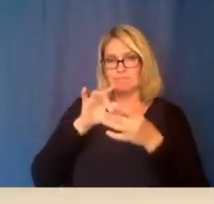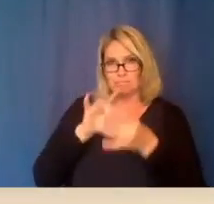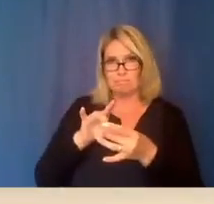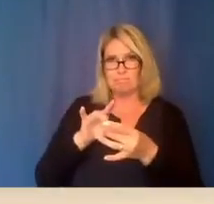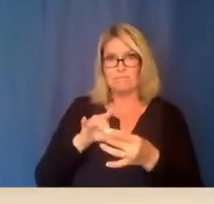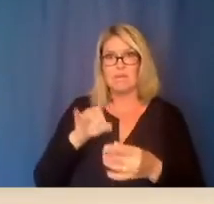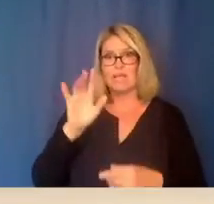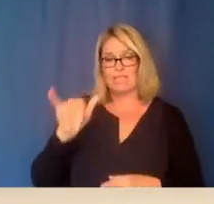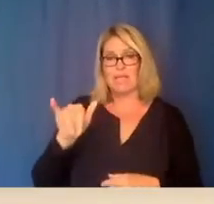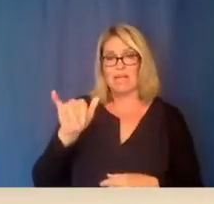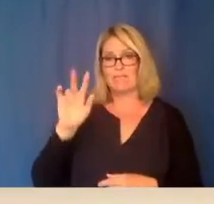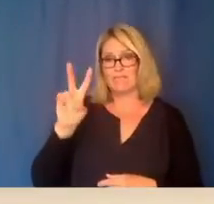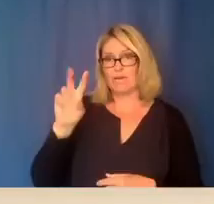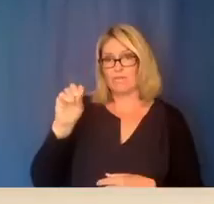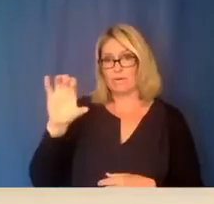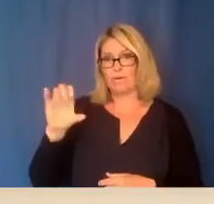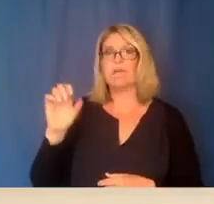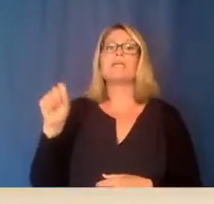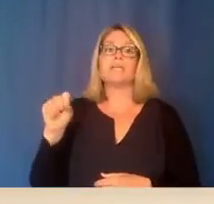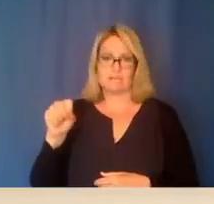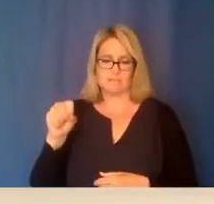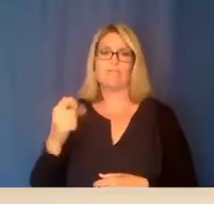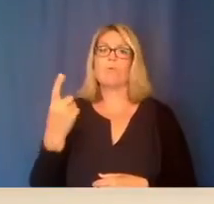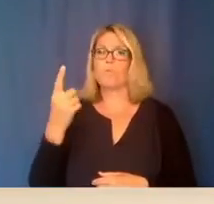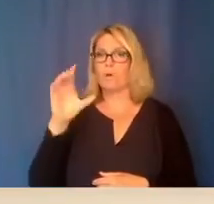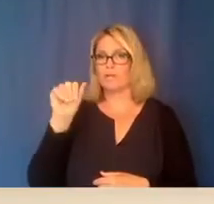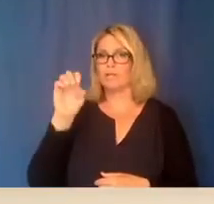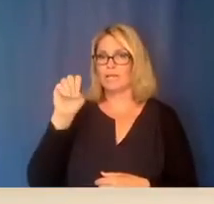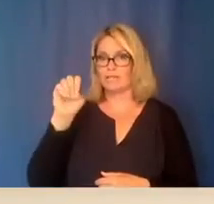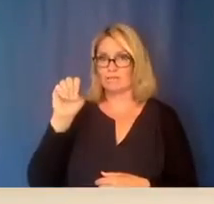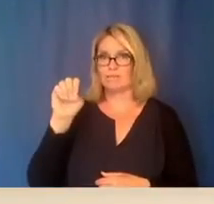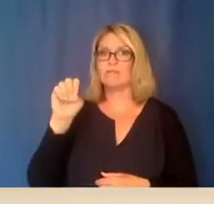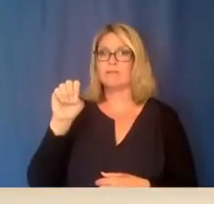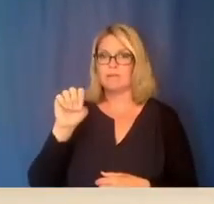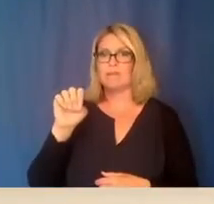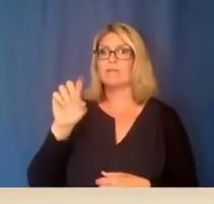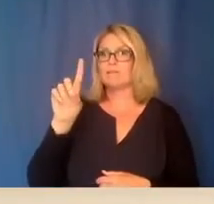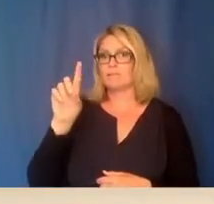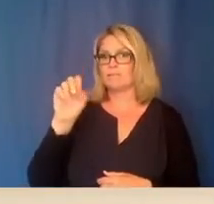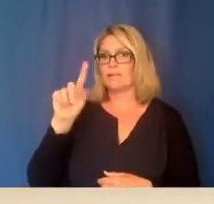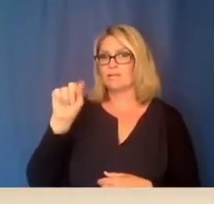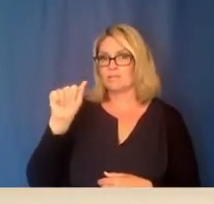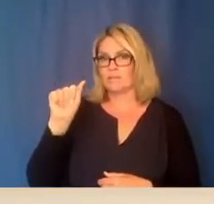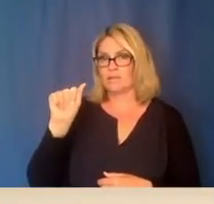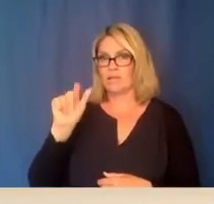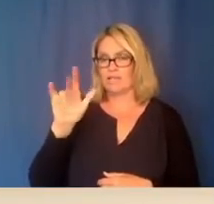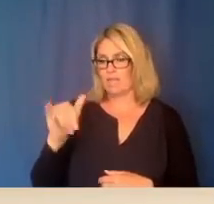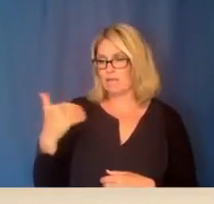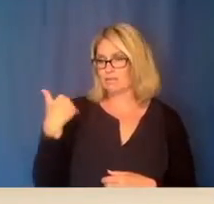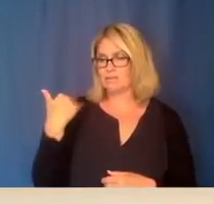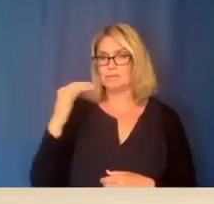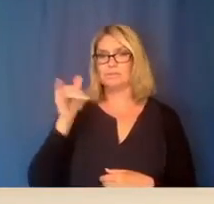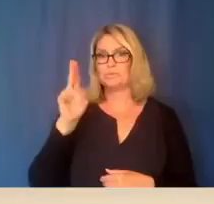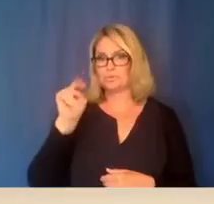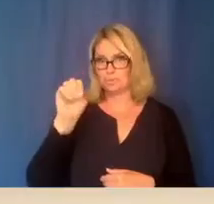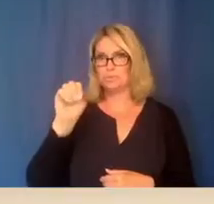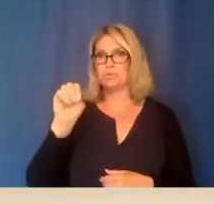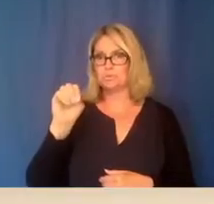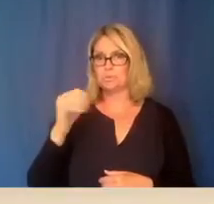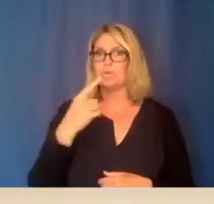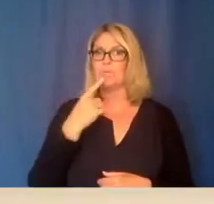been a case confirmed of the Delta variant. That was one of the cases earlier in June.